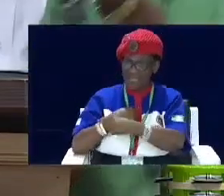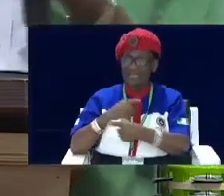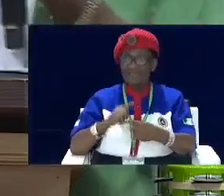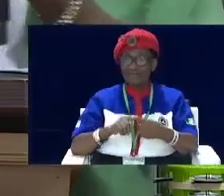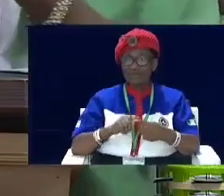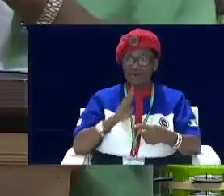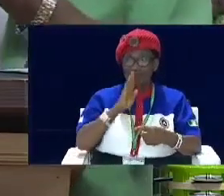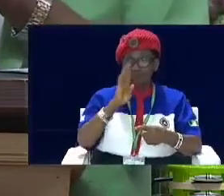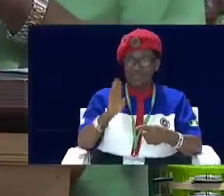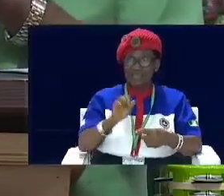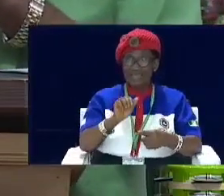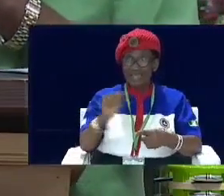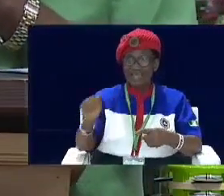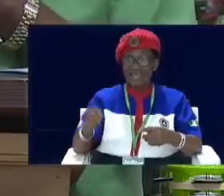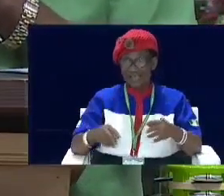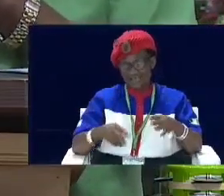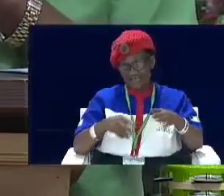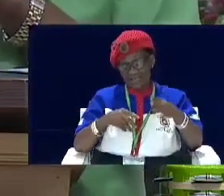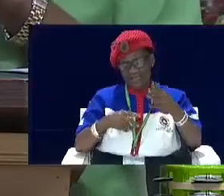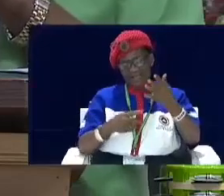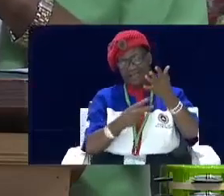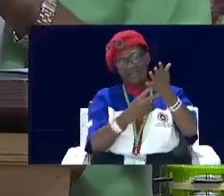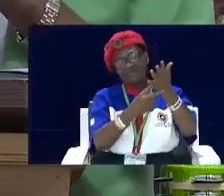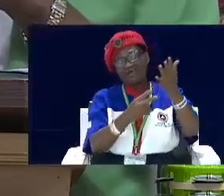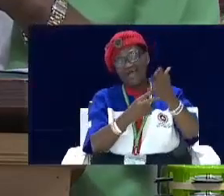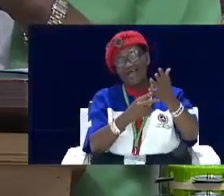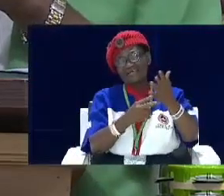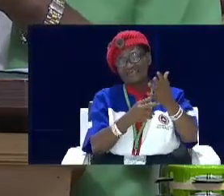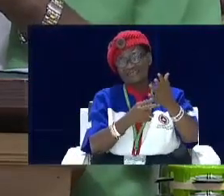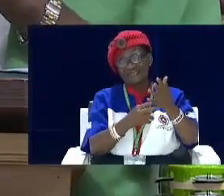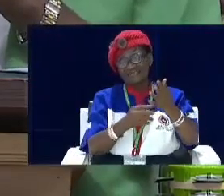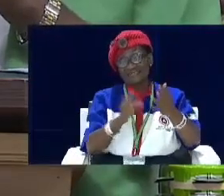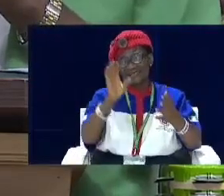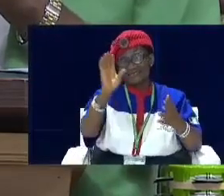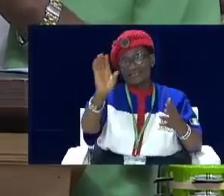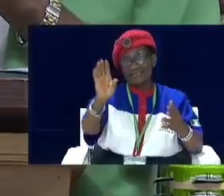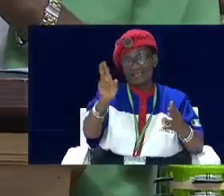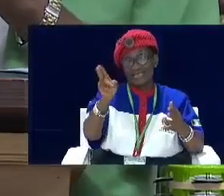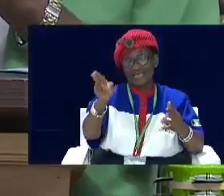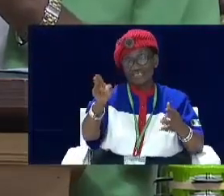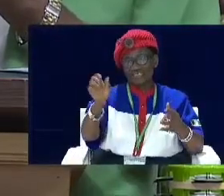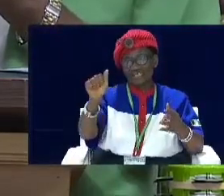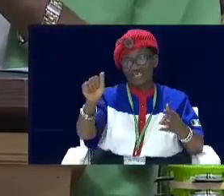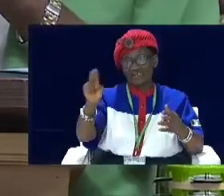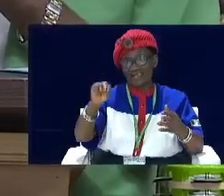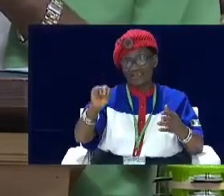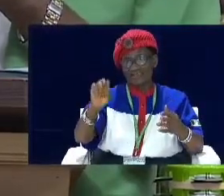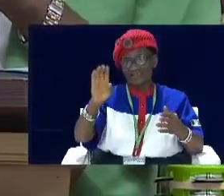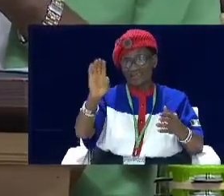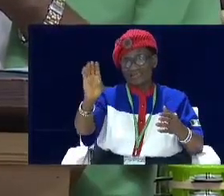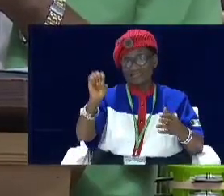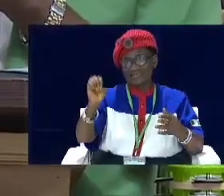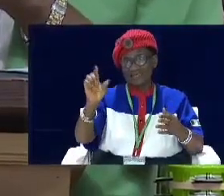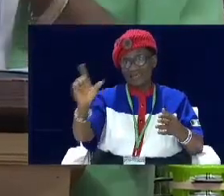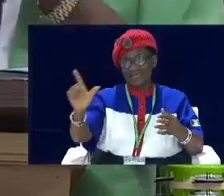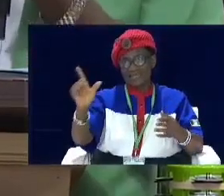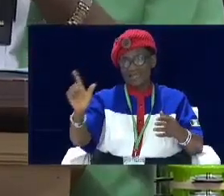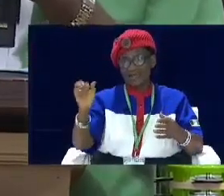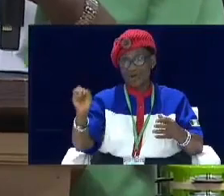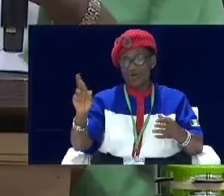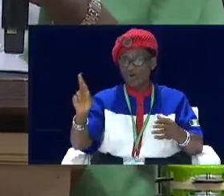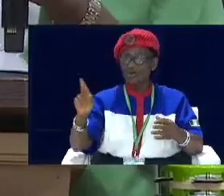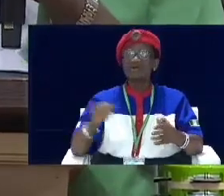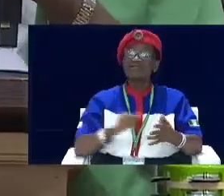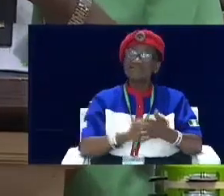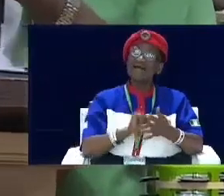a vice chancellor. Moro wipe Olorun fe ki nje oga ileiwe university ni. That's what I